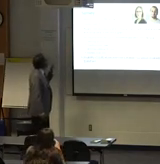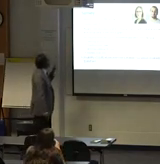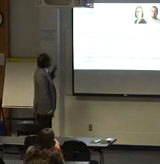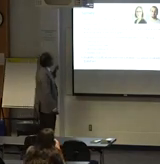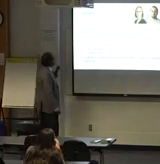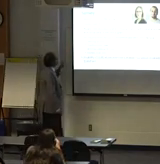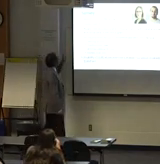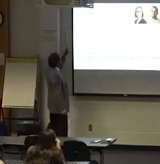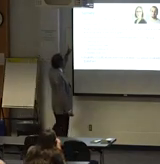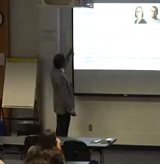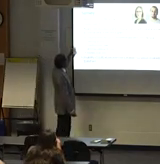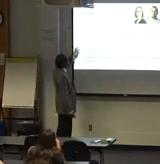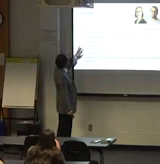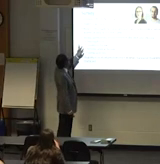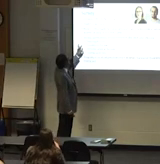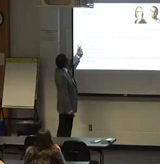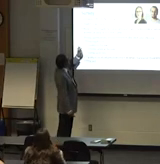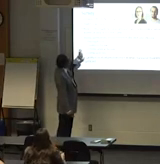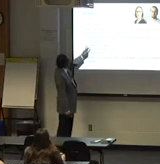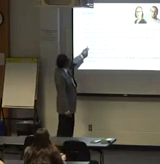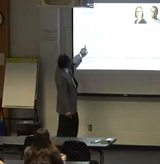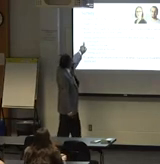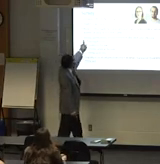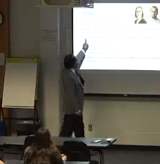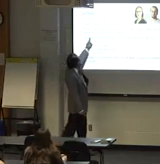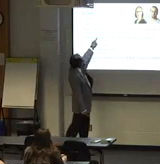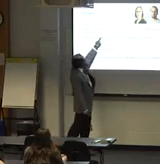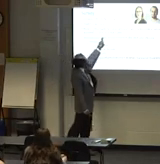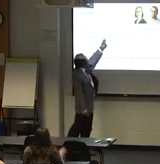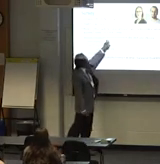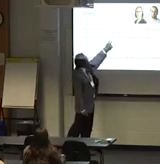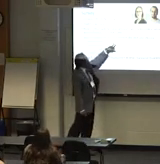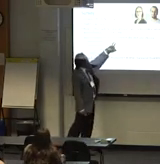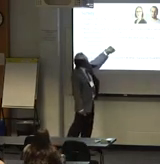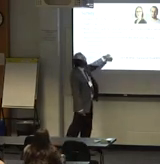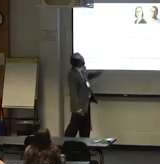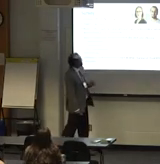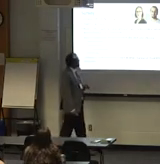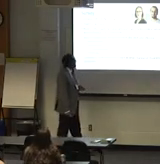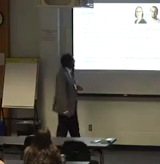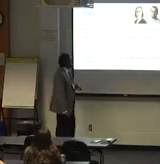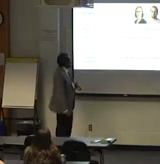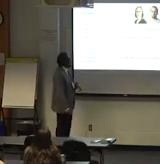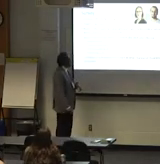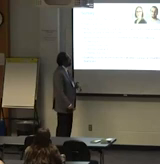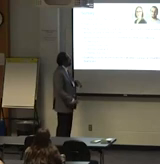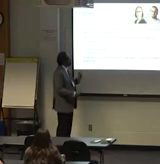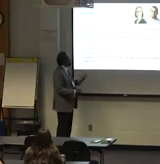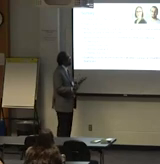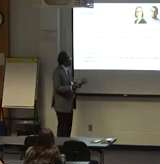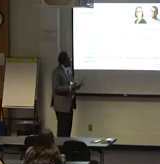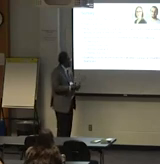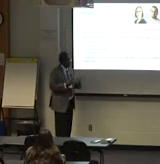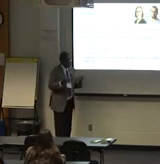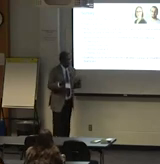2021 to 2022, we did it in English and French. There were two surveys, one for people with disabilities and one for caregivers. And we wanted